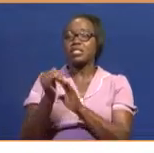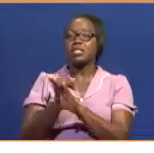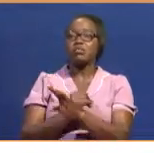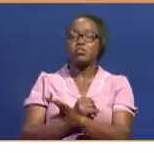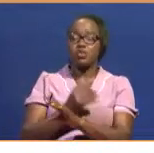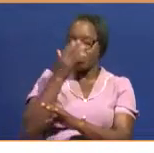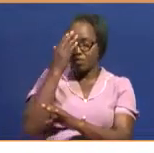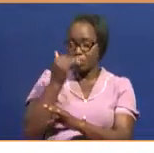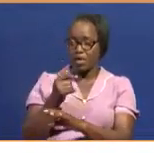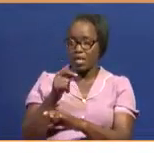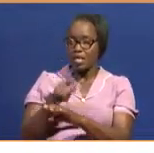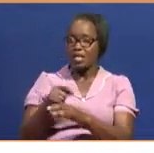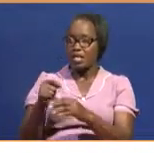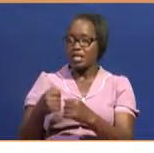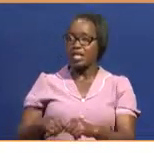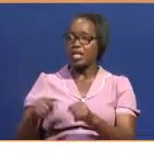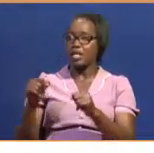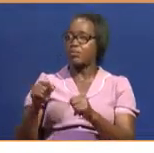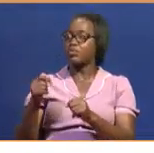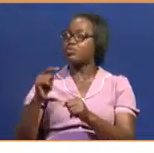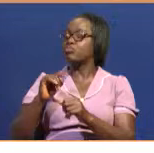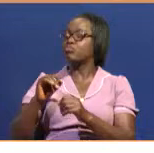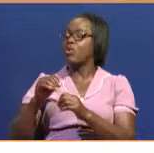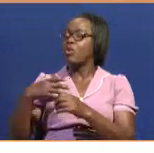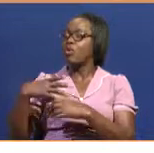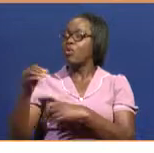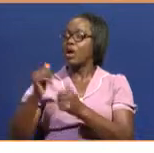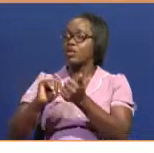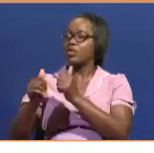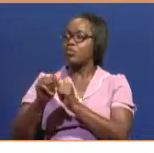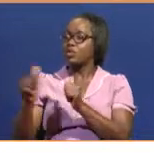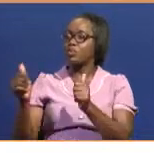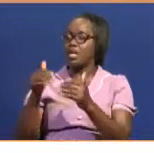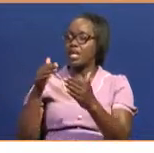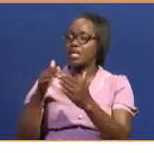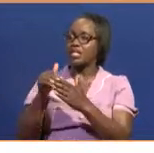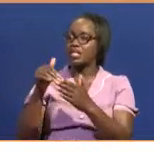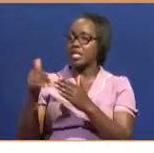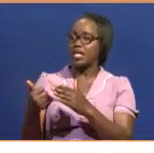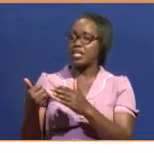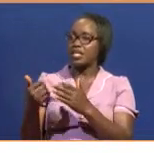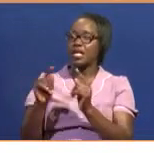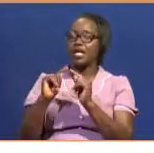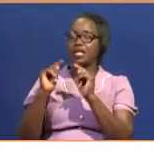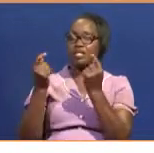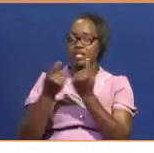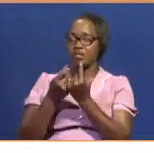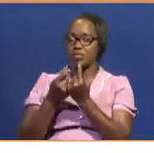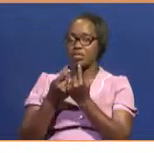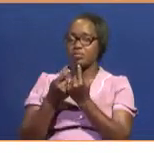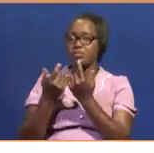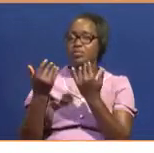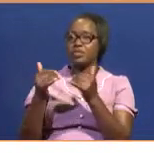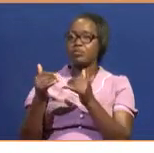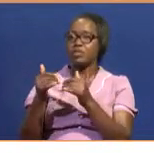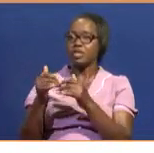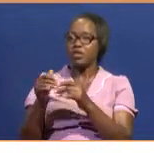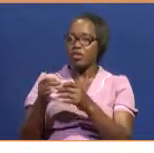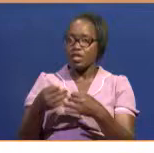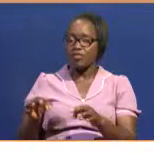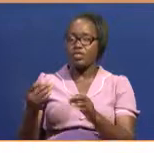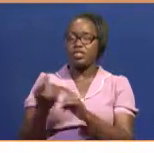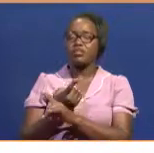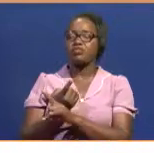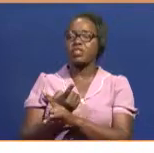improving, because then they are able to get out and compete very well against the other teams, because we are playing on a surface which is